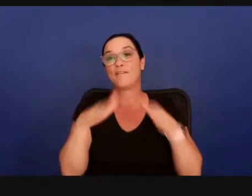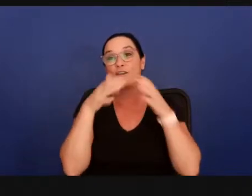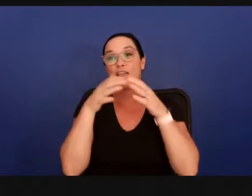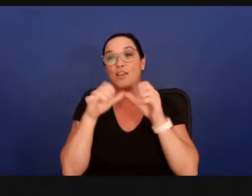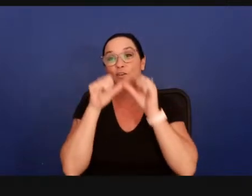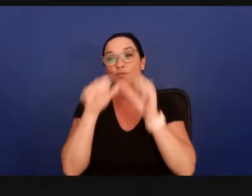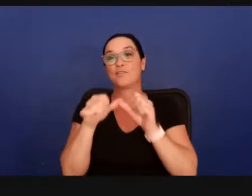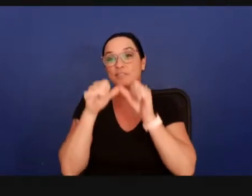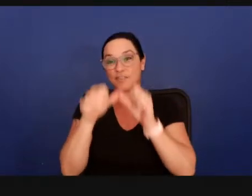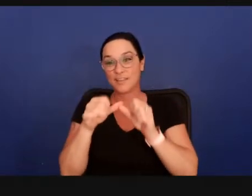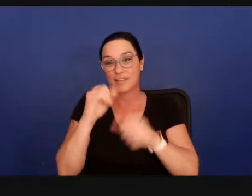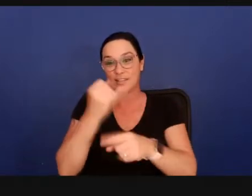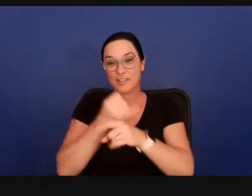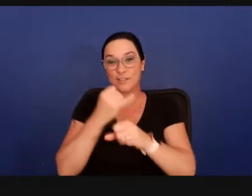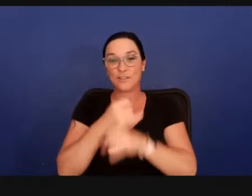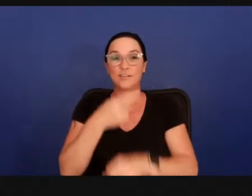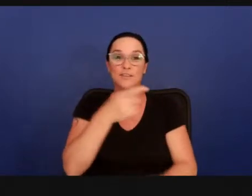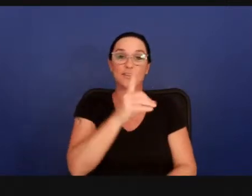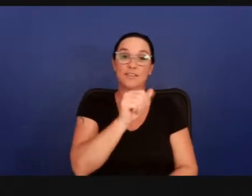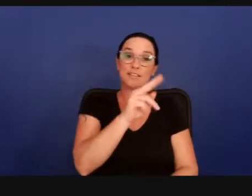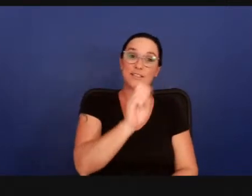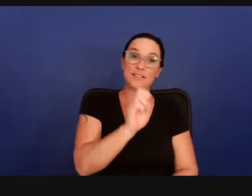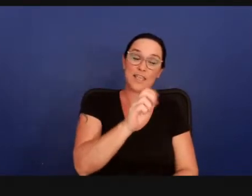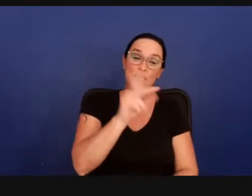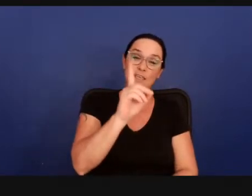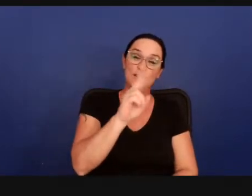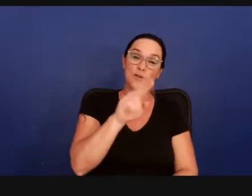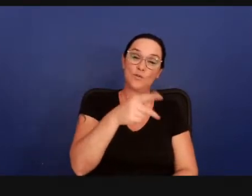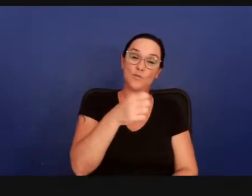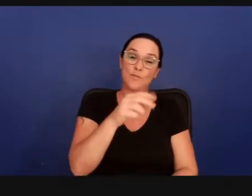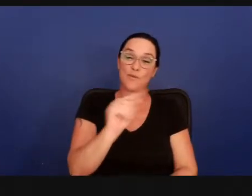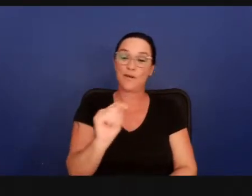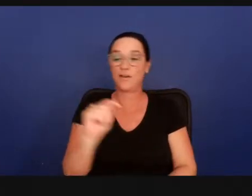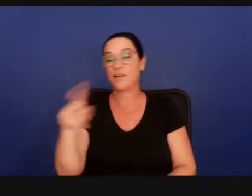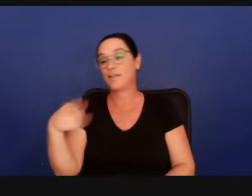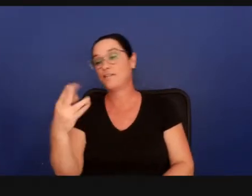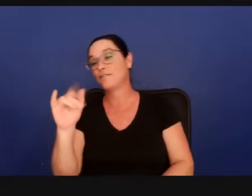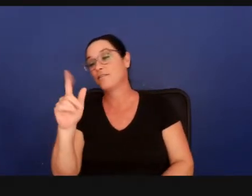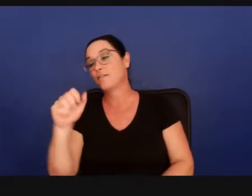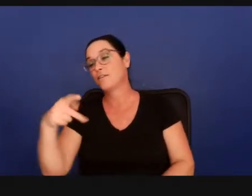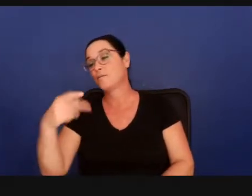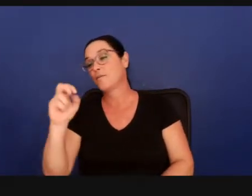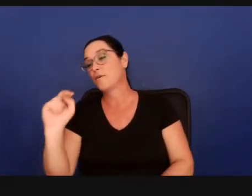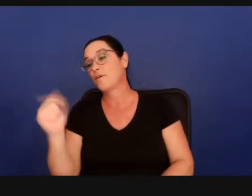he is Dane DuPont. I am Philip Ong. Aloha, everybody.